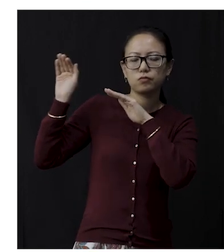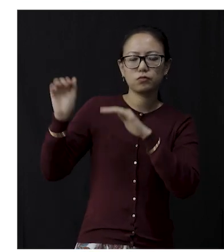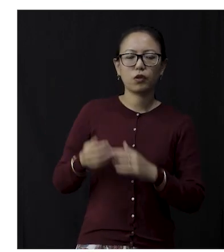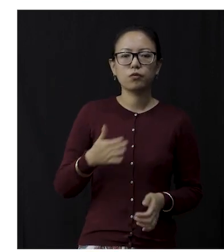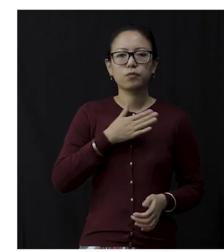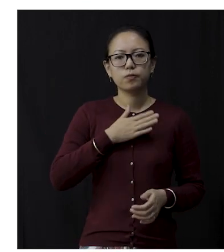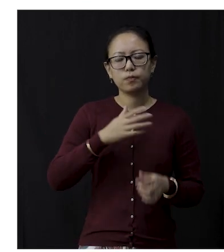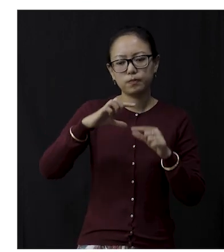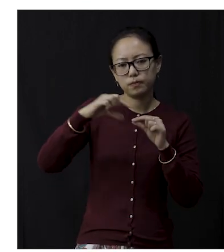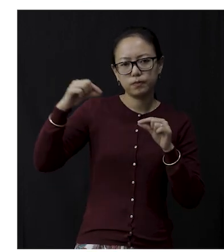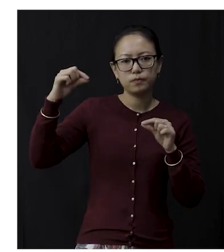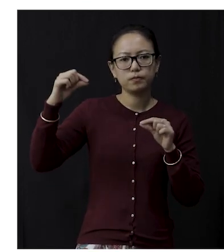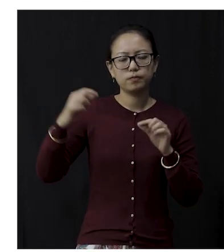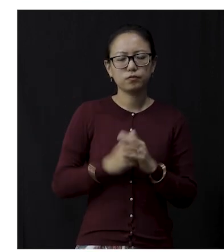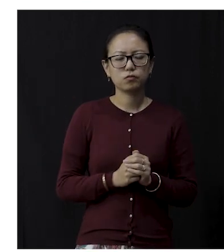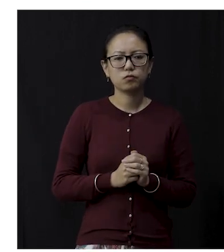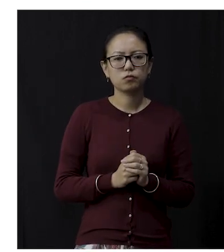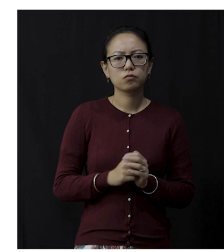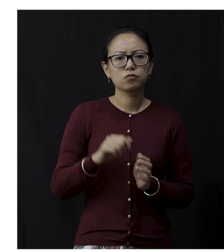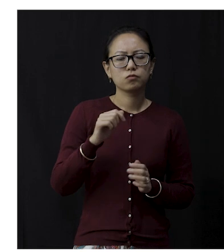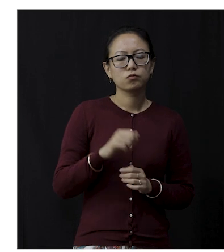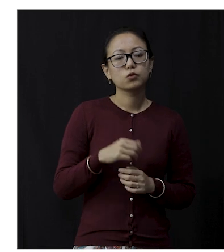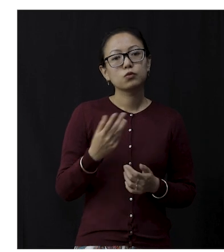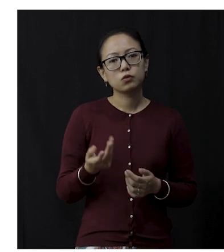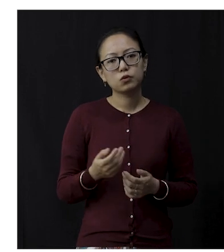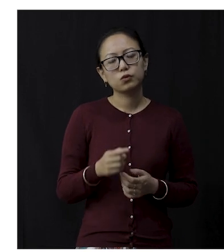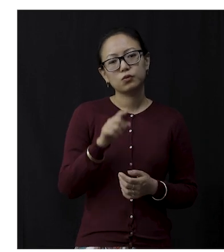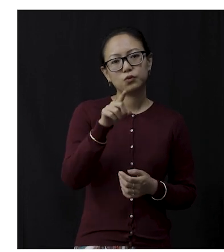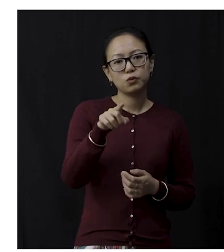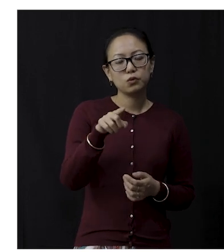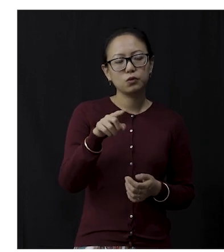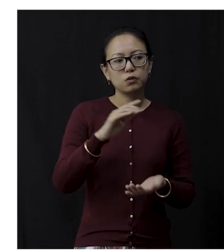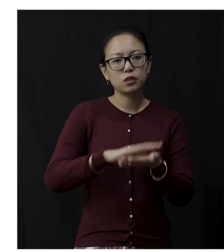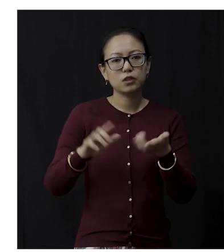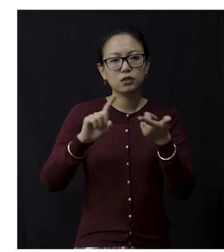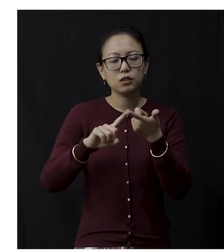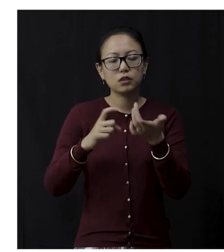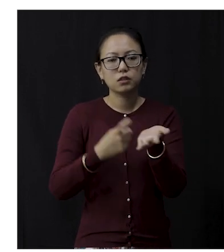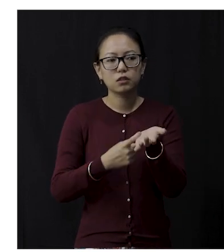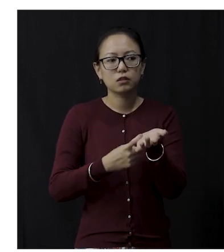So students, are you herbivore? No, right, students?